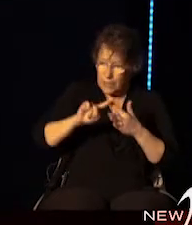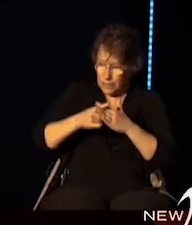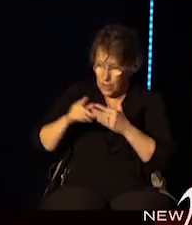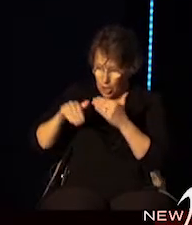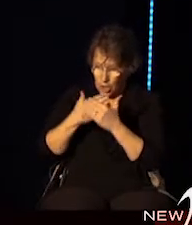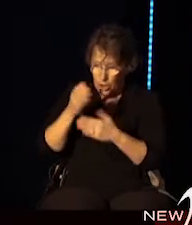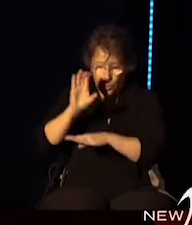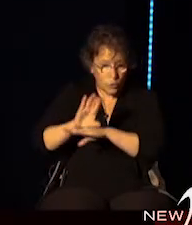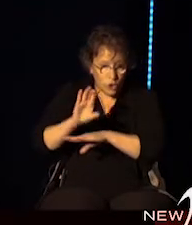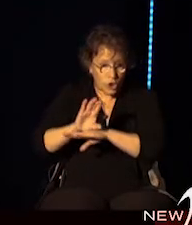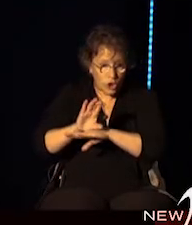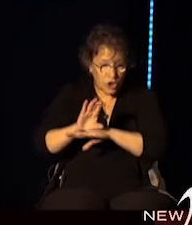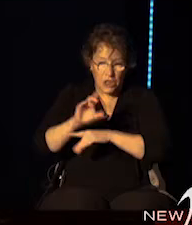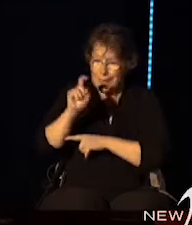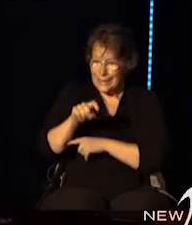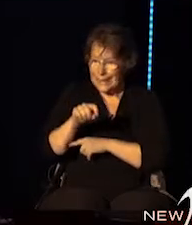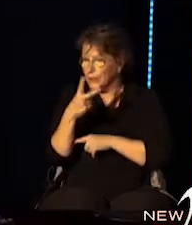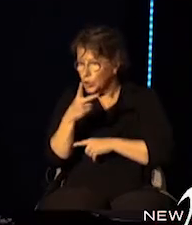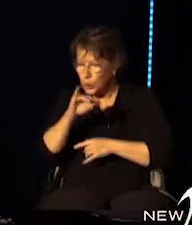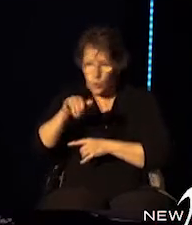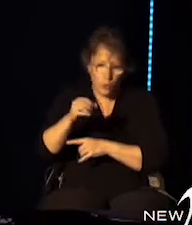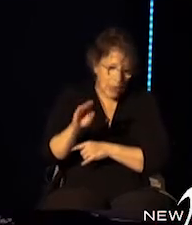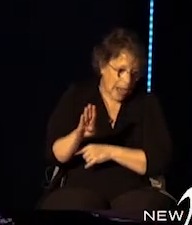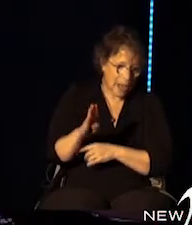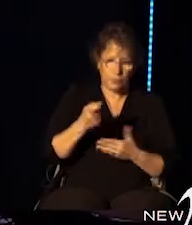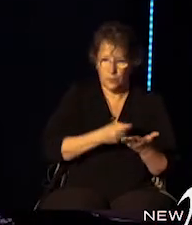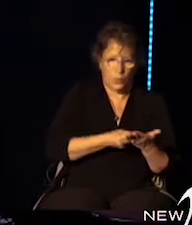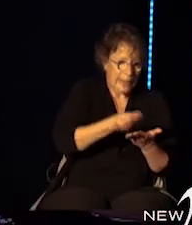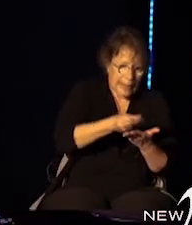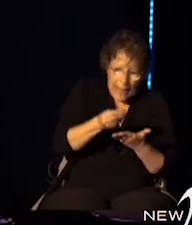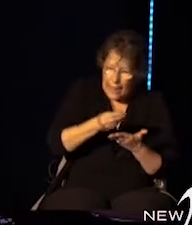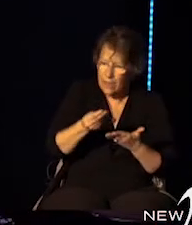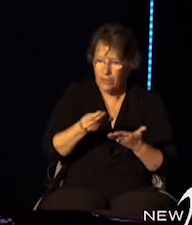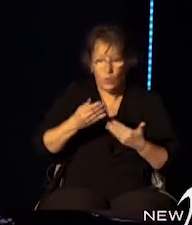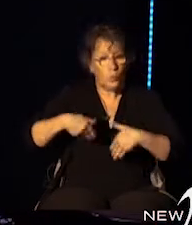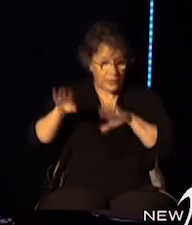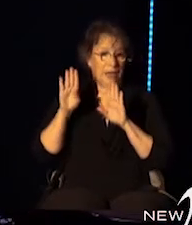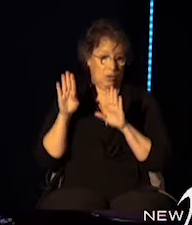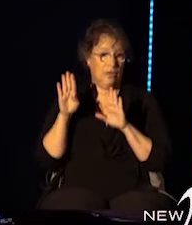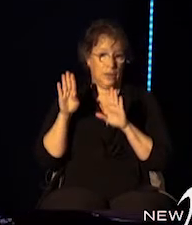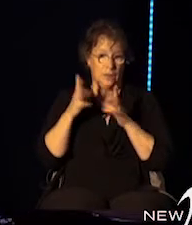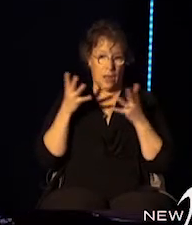the church, when we did this and we did that and we gave big and we sacrificed,